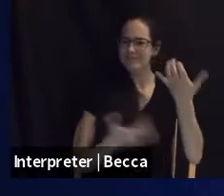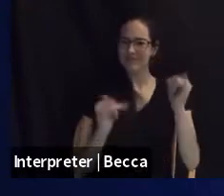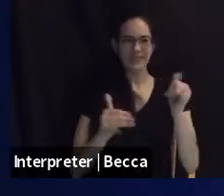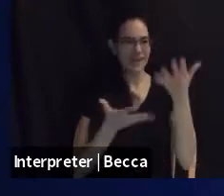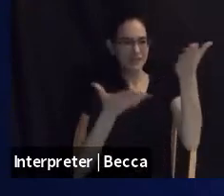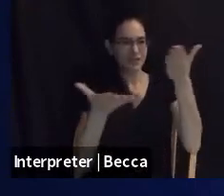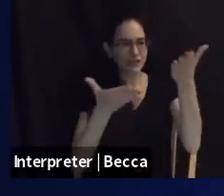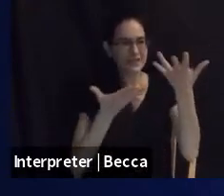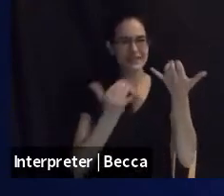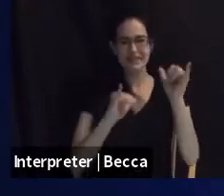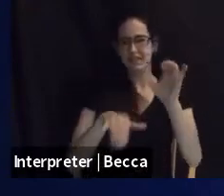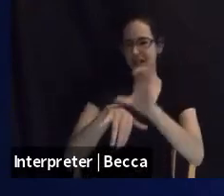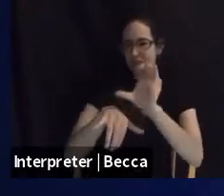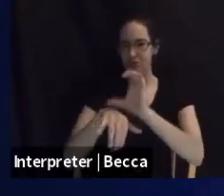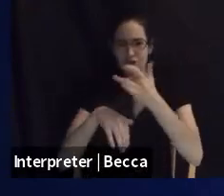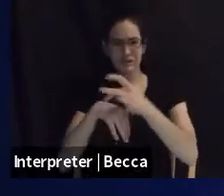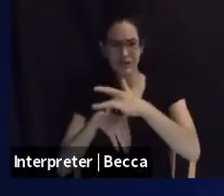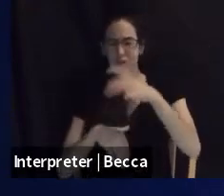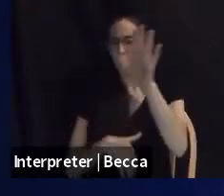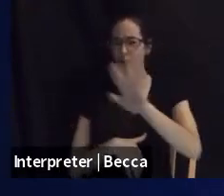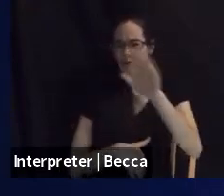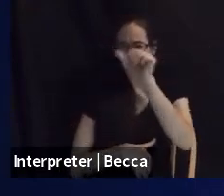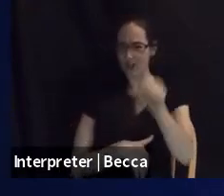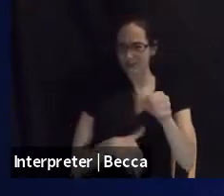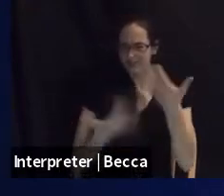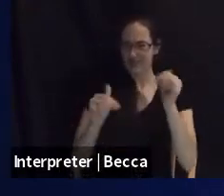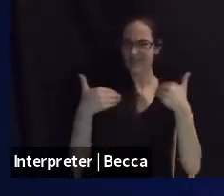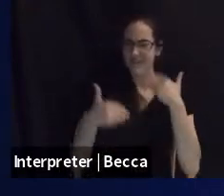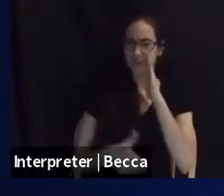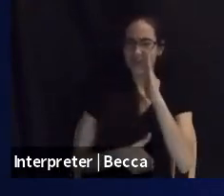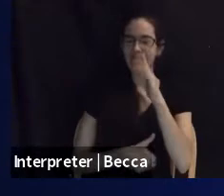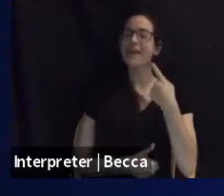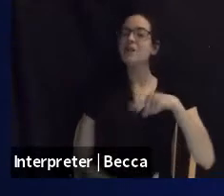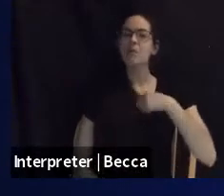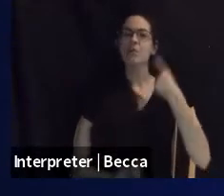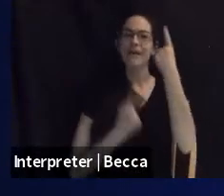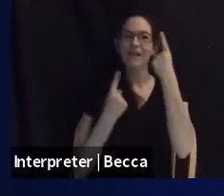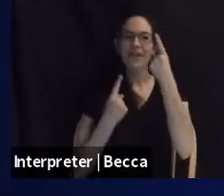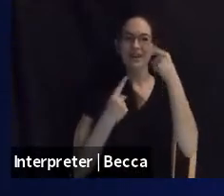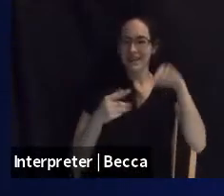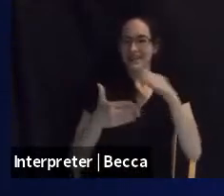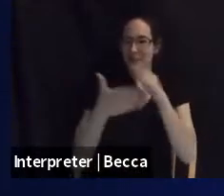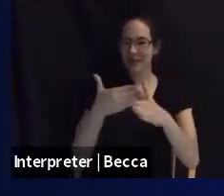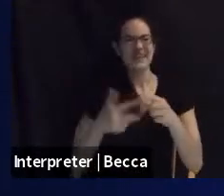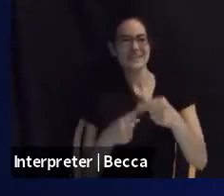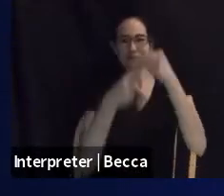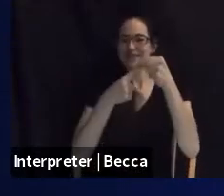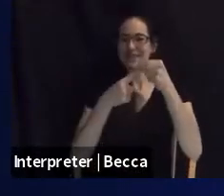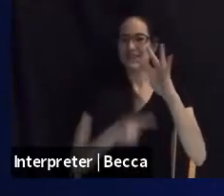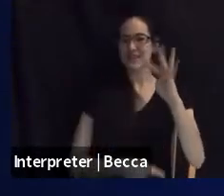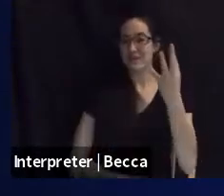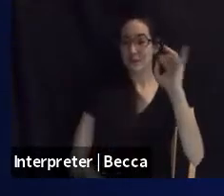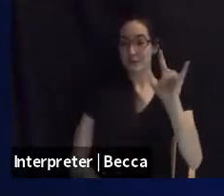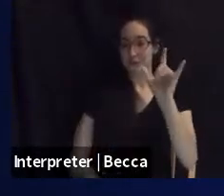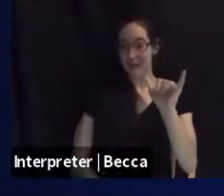have campuses and all the things that we do across Austin. But we thought, why not take a weekend, especially the 4th of July weekend, where people